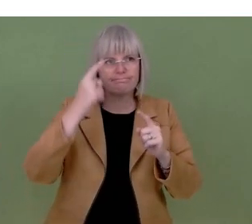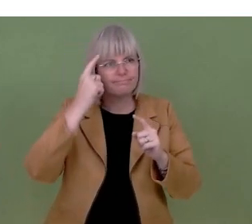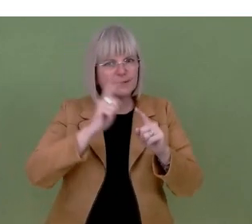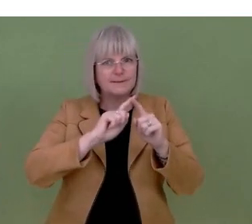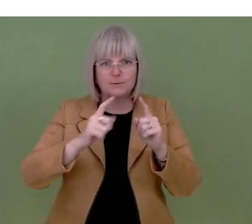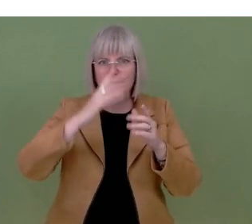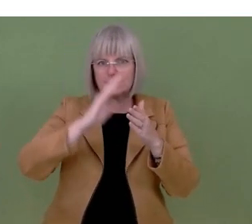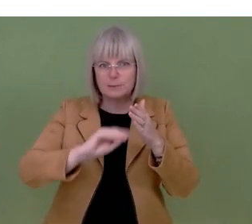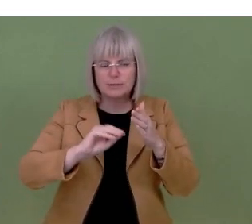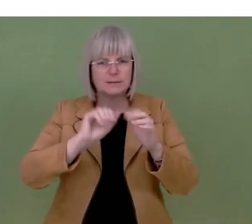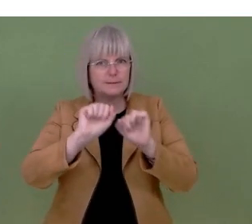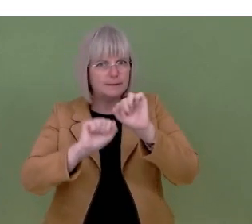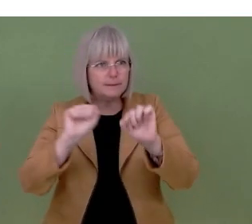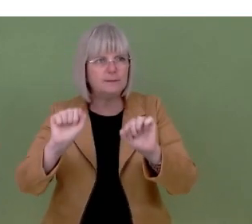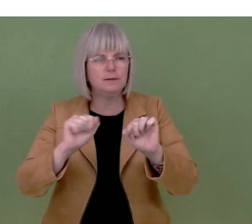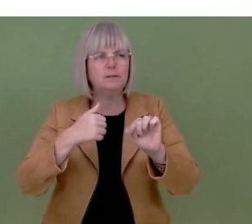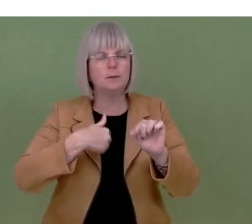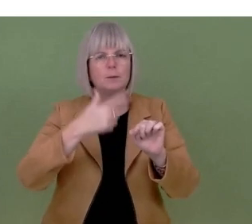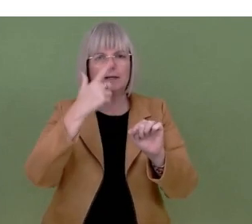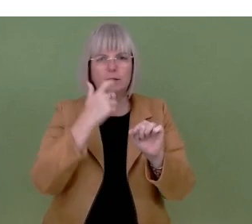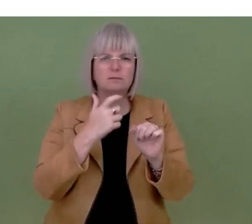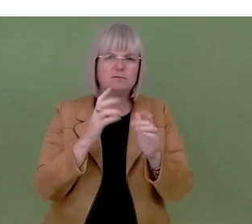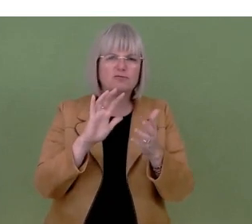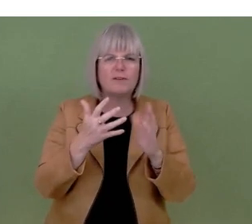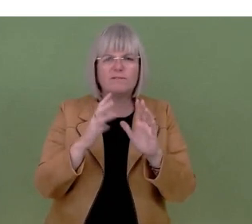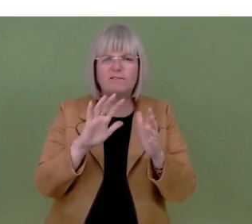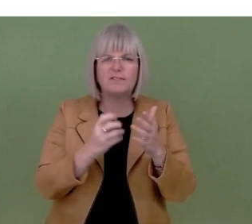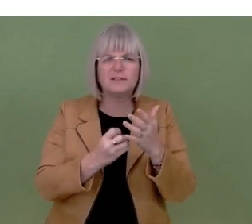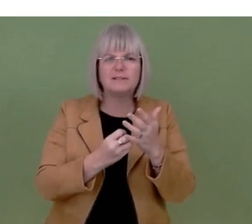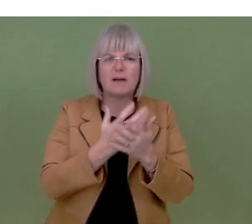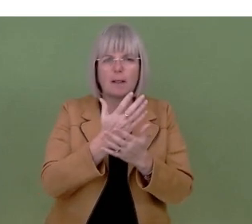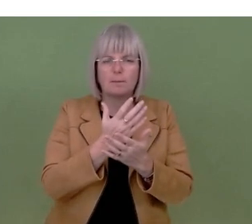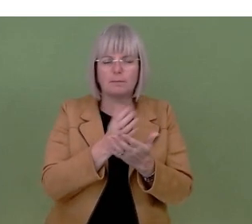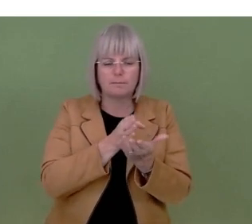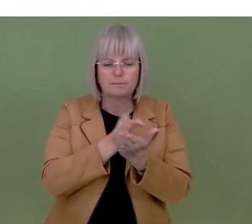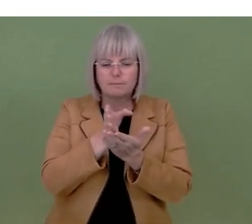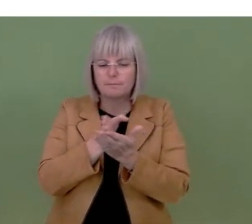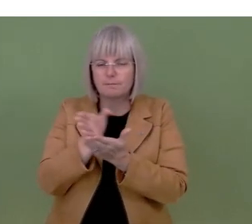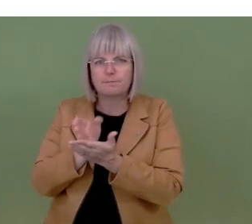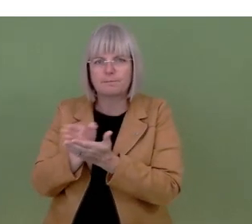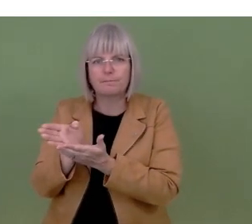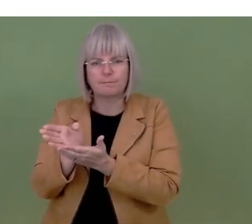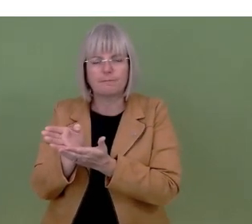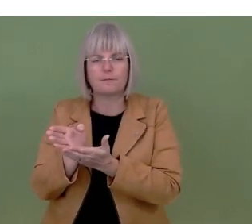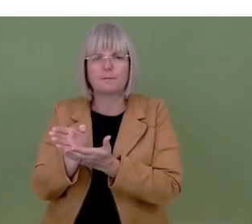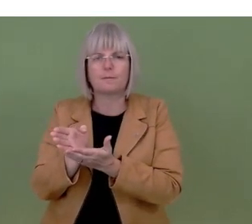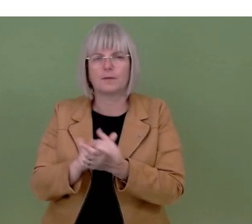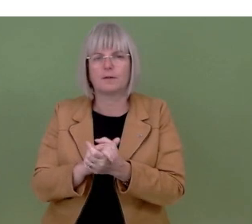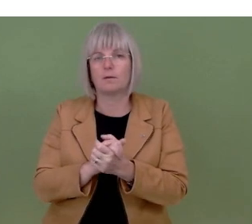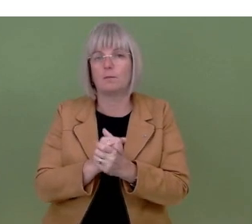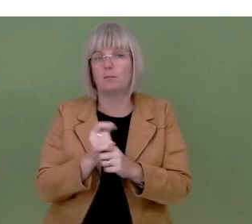to develop some rules of thumb over frontline approaches, but also with all presentations of